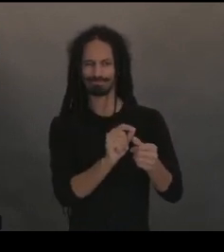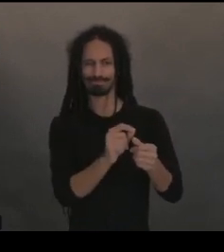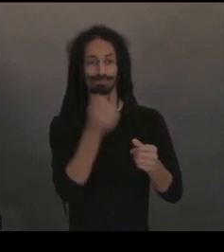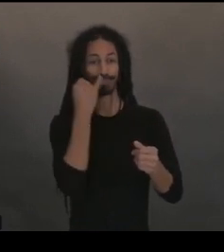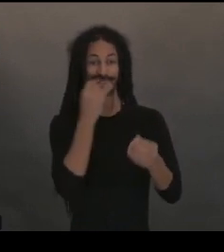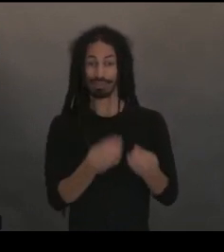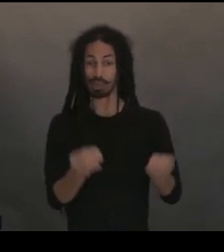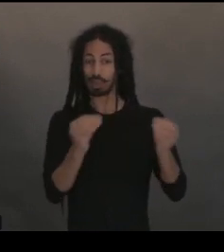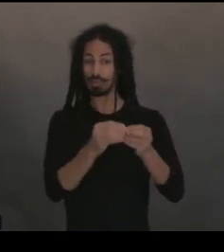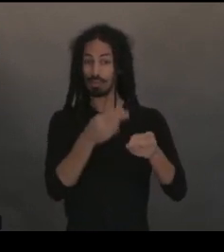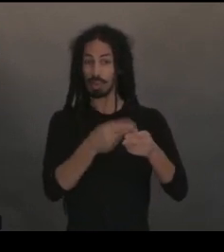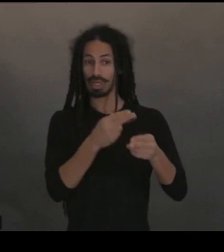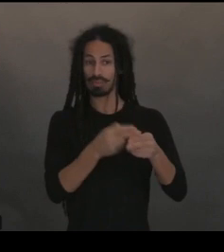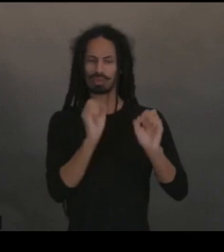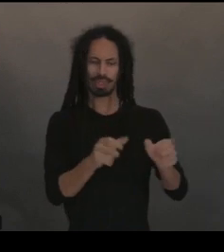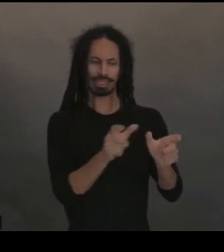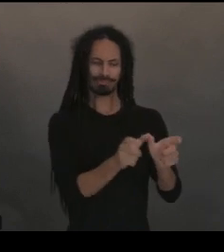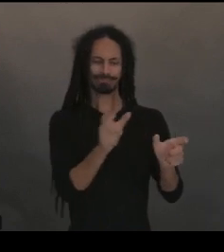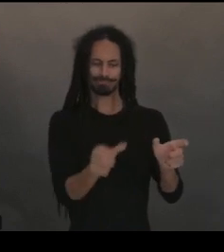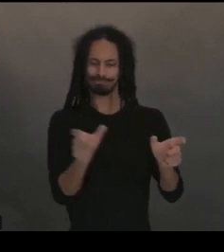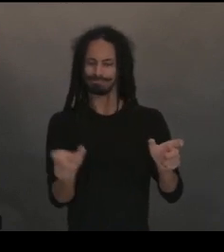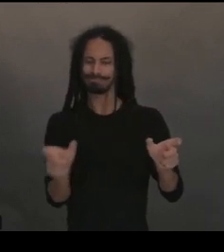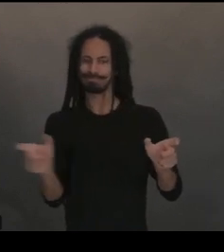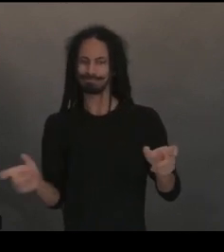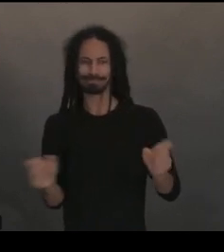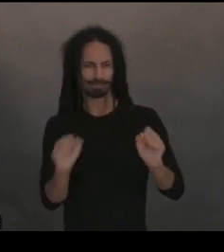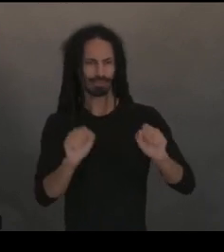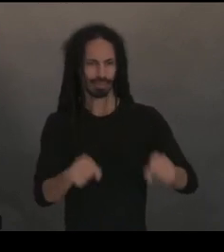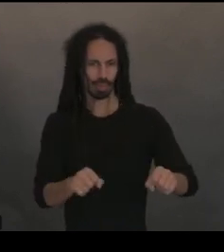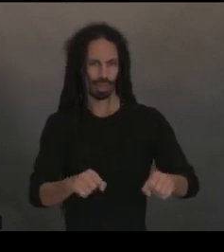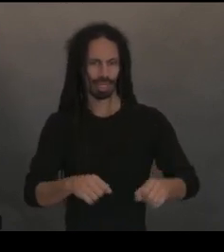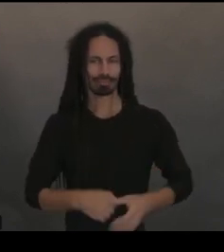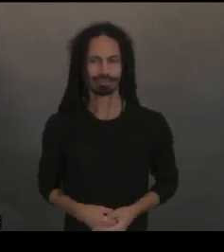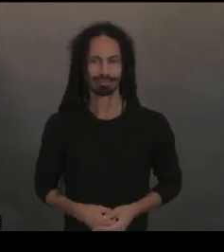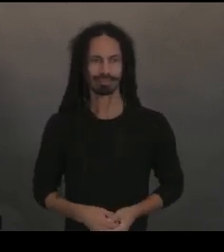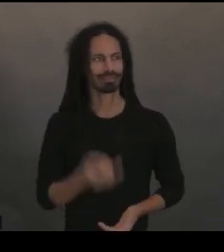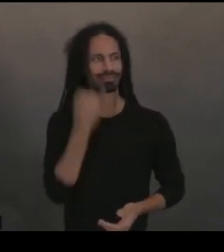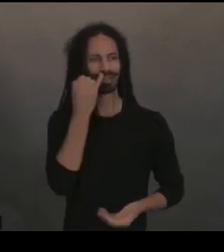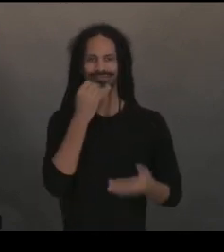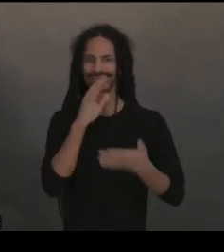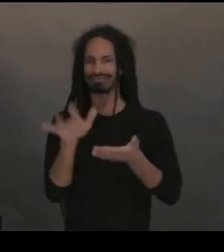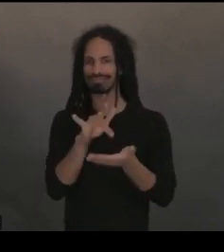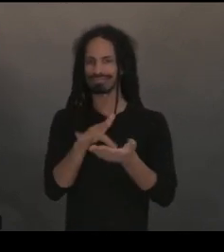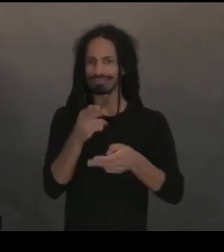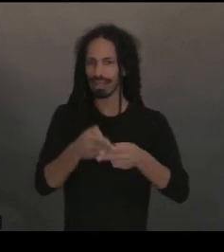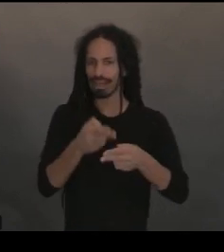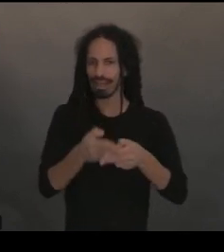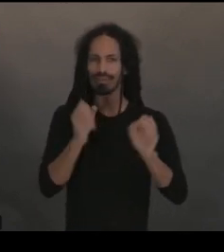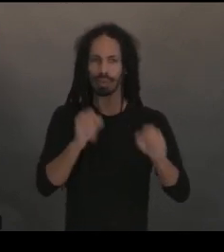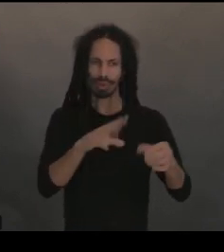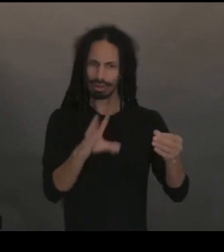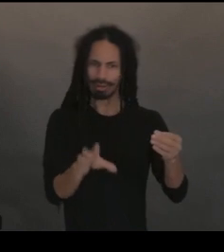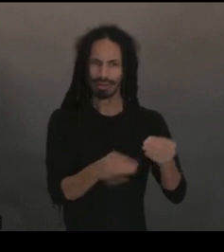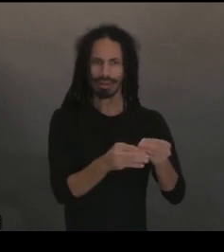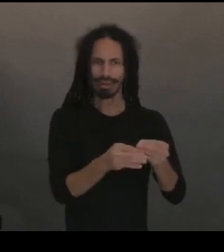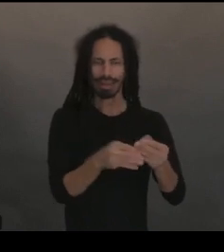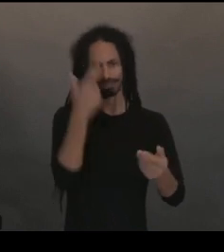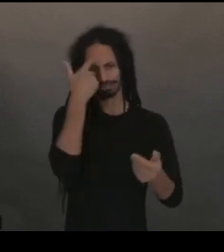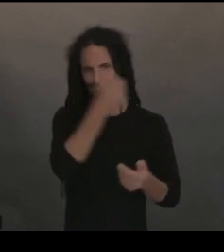do subsequent initials. So if they had a middle name, 1, 2, you could always add those initials over